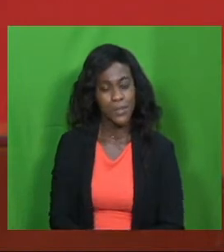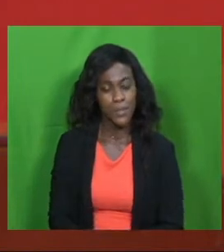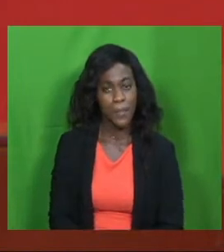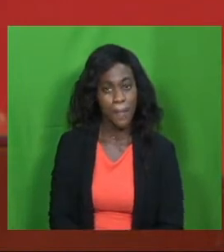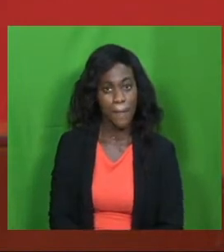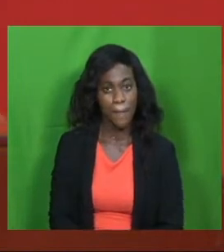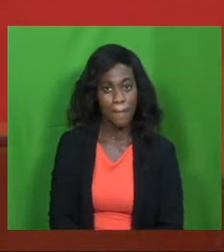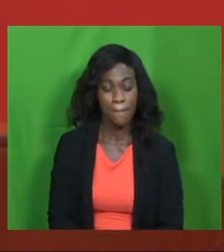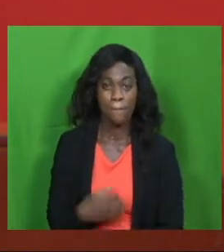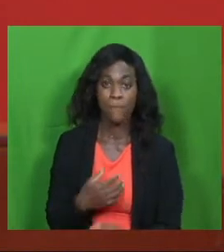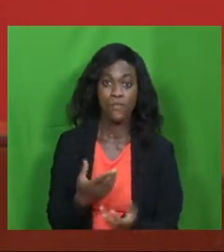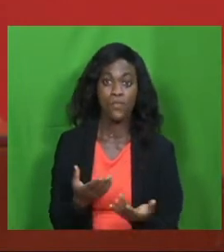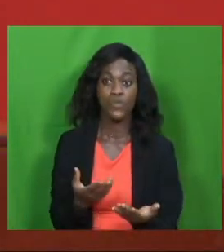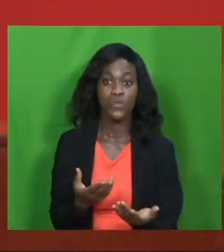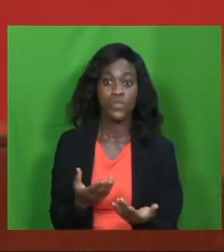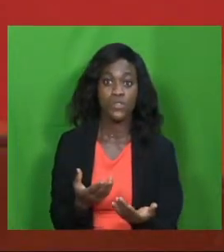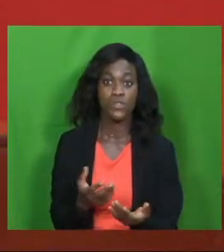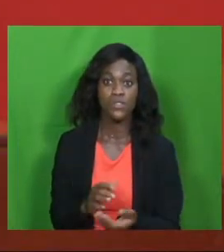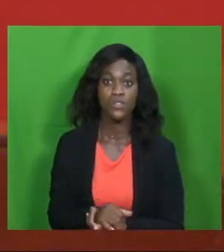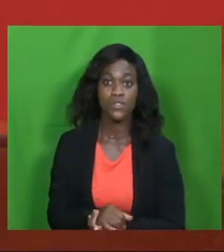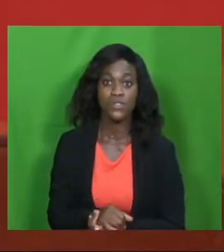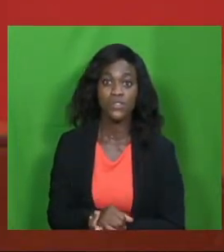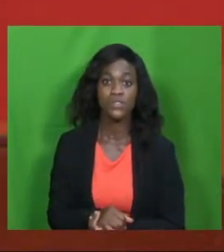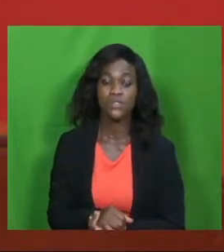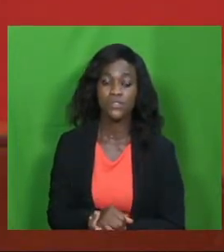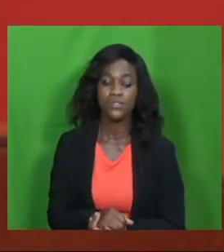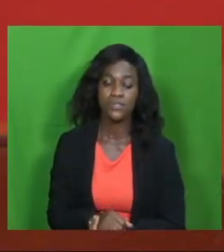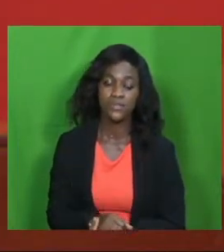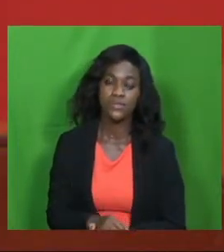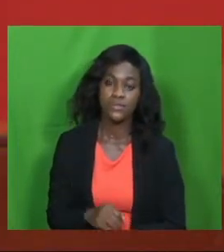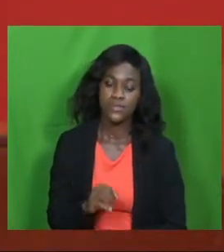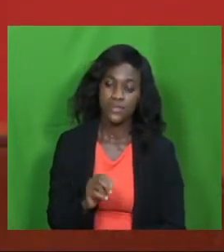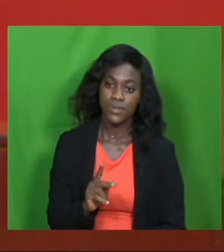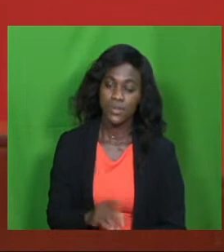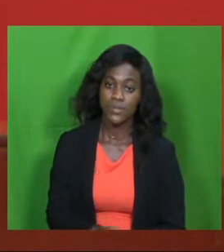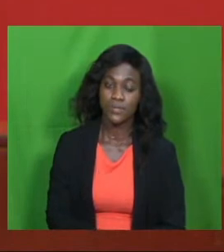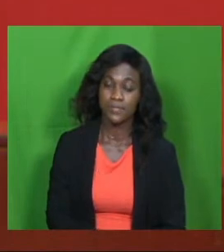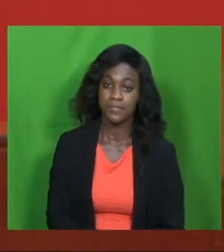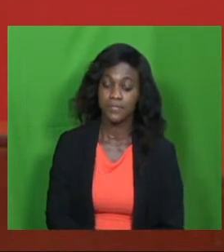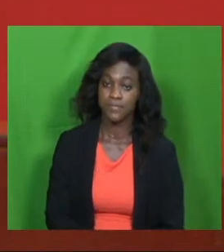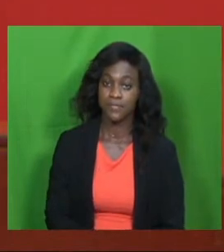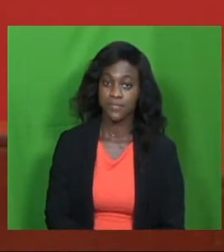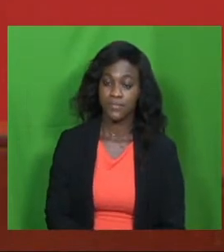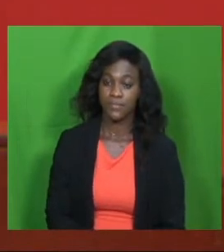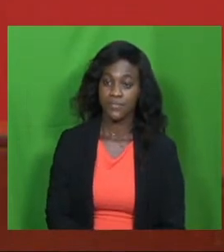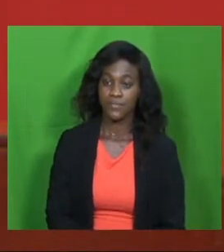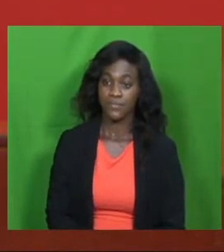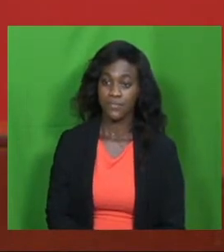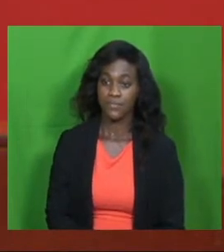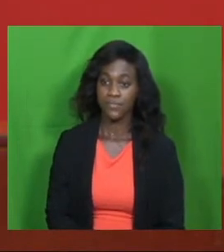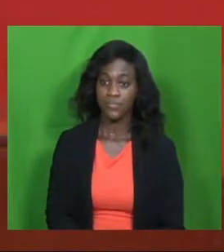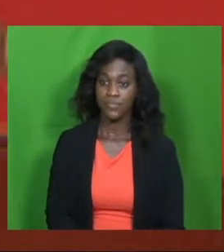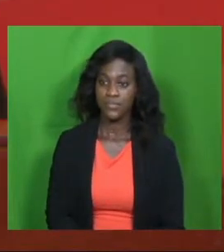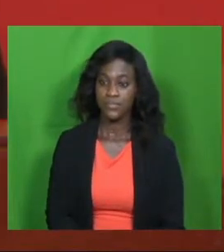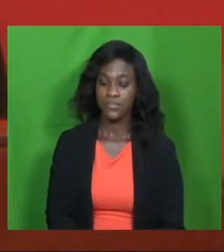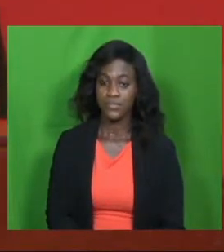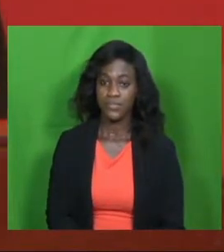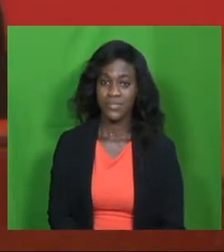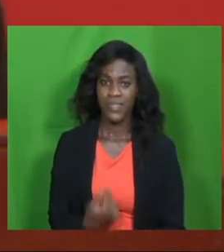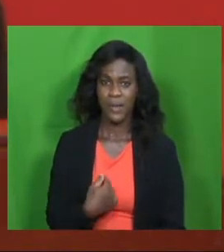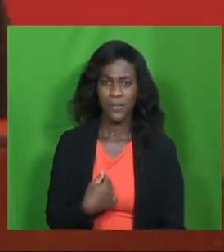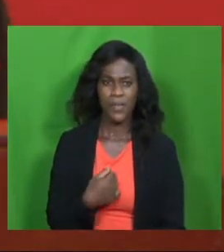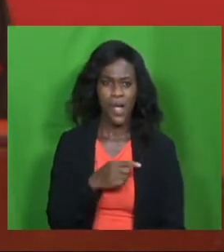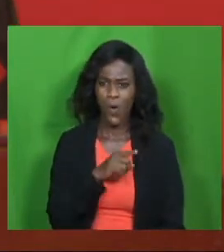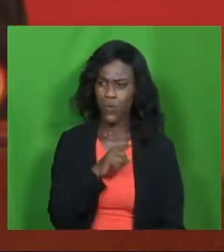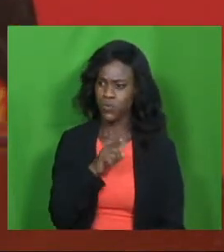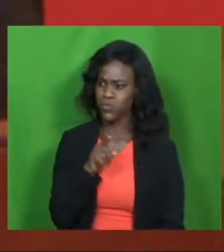You wait and do the last word for the leadership. Yes. I'm looking at those who haven't asked the question